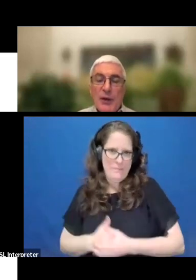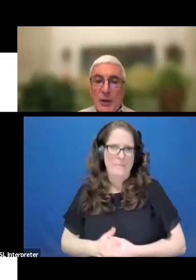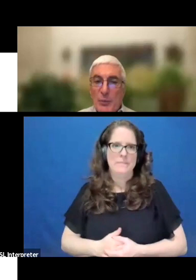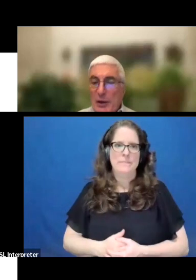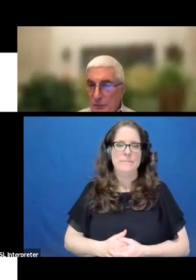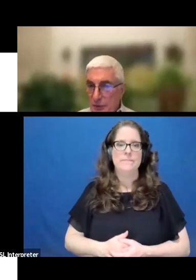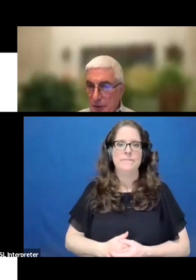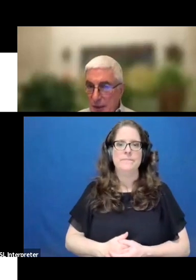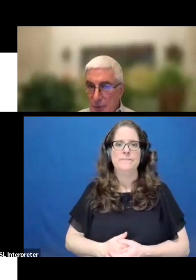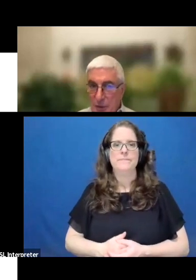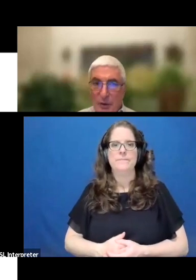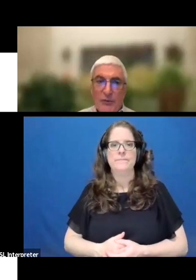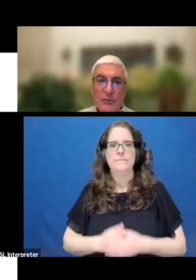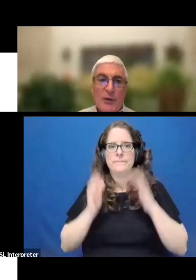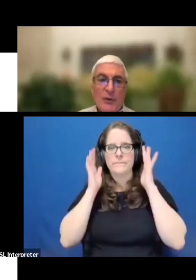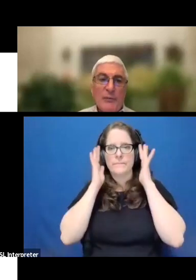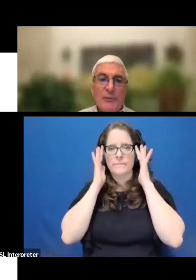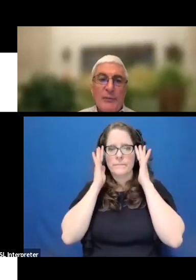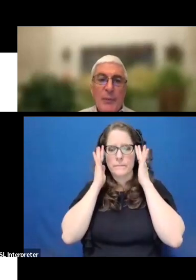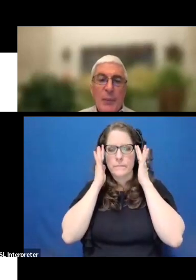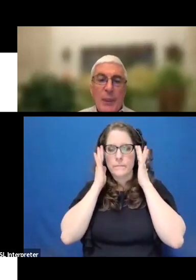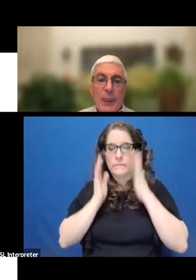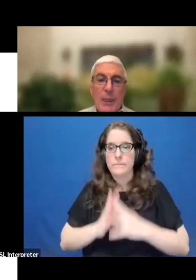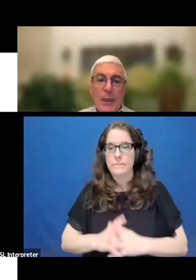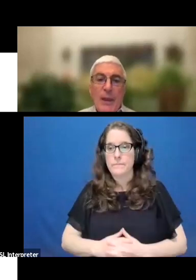if they're getting a benefit on the parents' record.